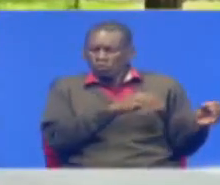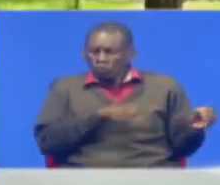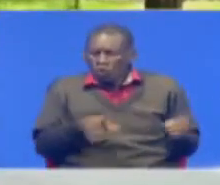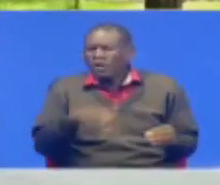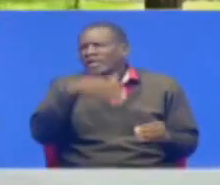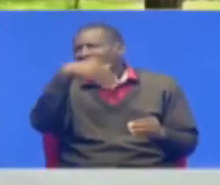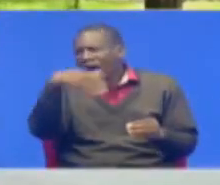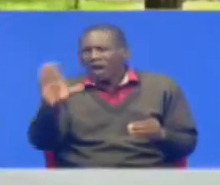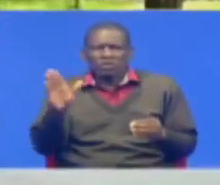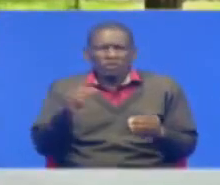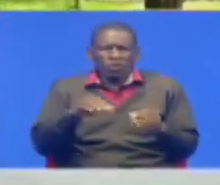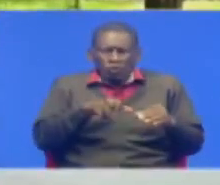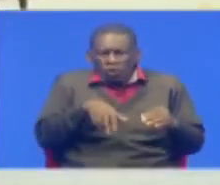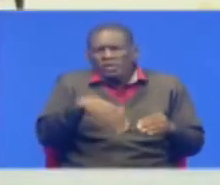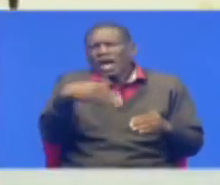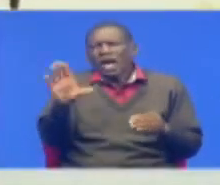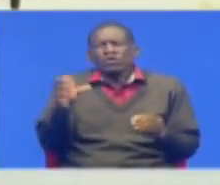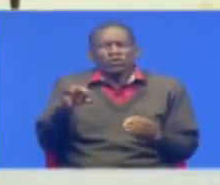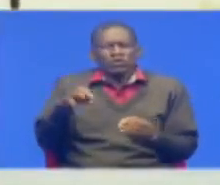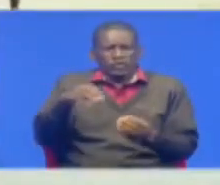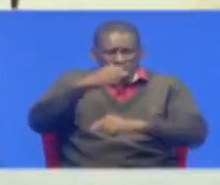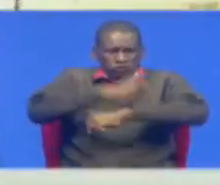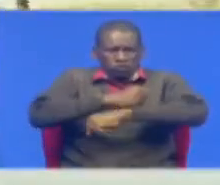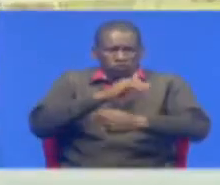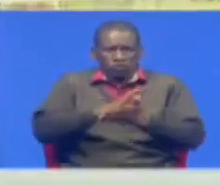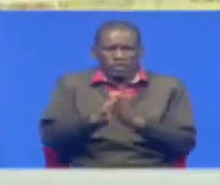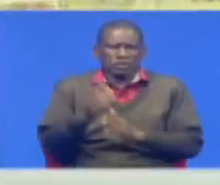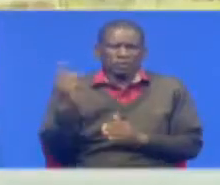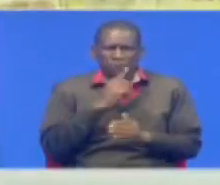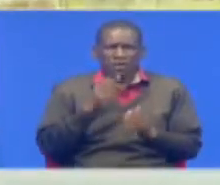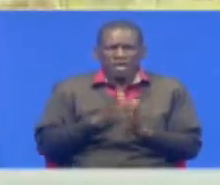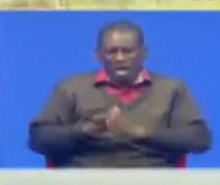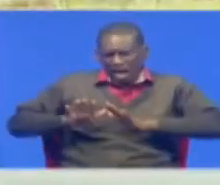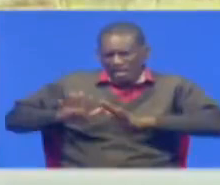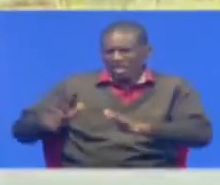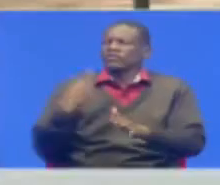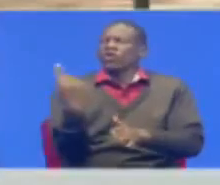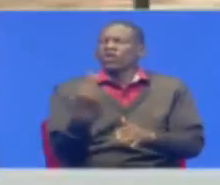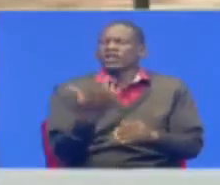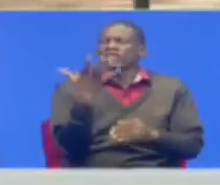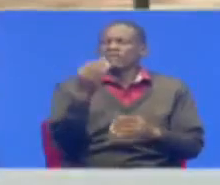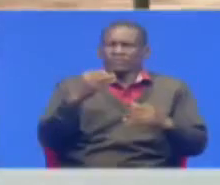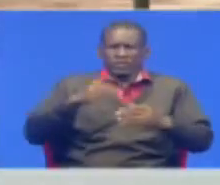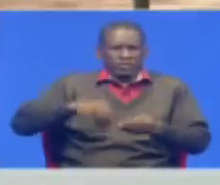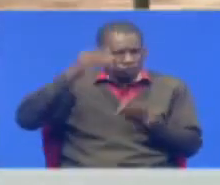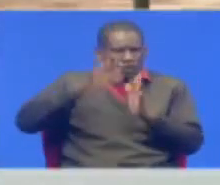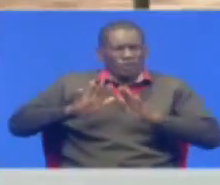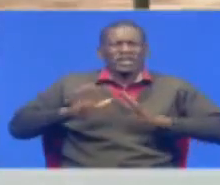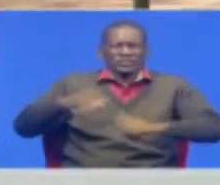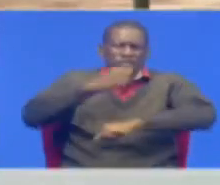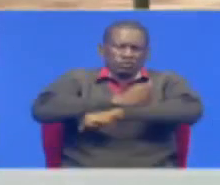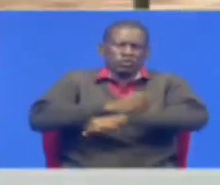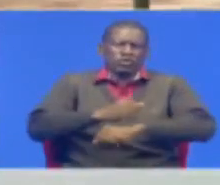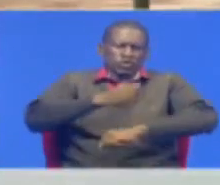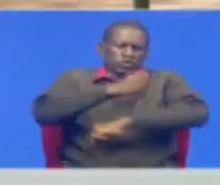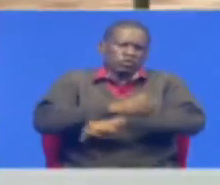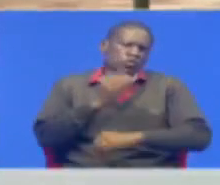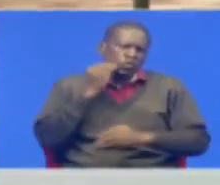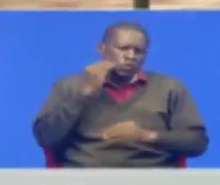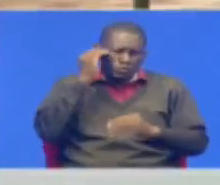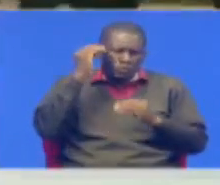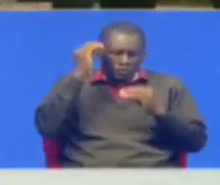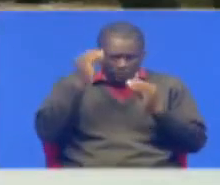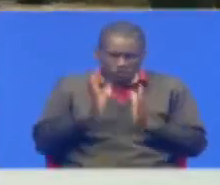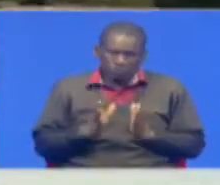without staging any form of a riot and left behind only 50 students. According to the school principal, the students had